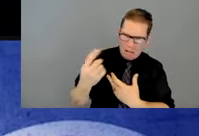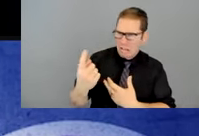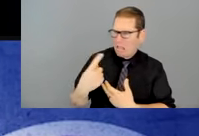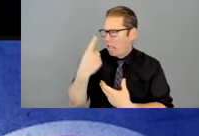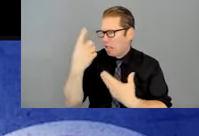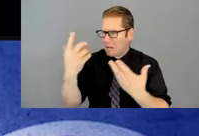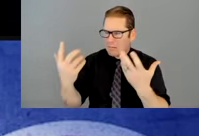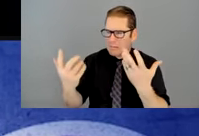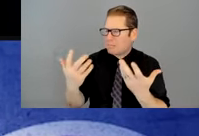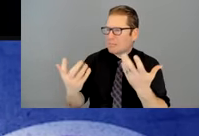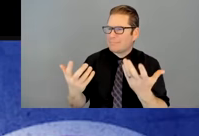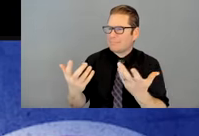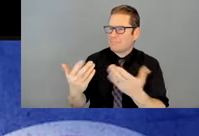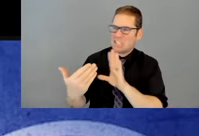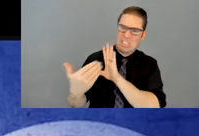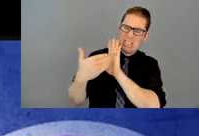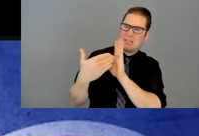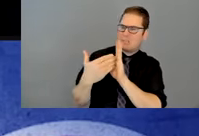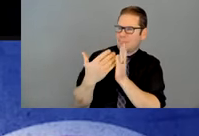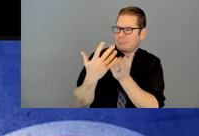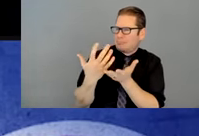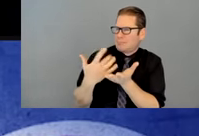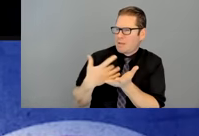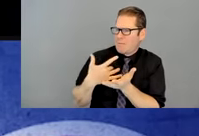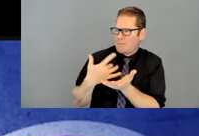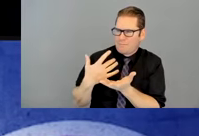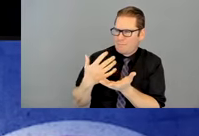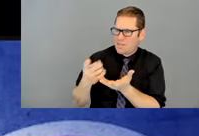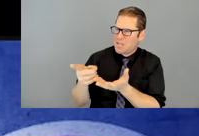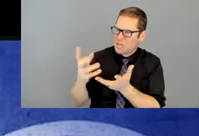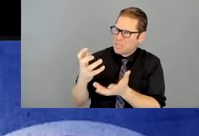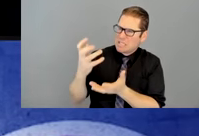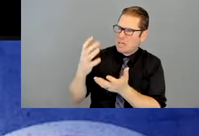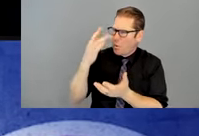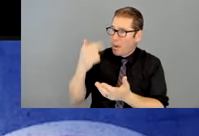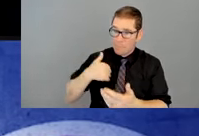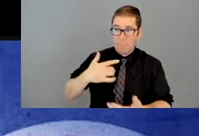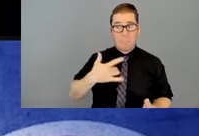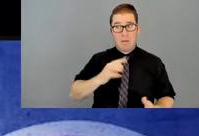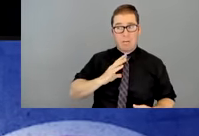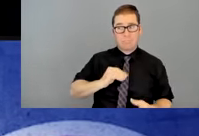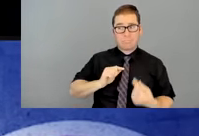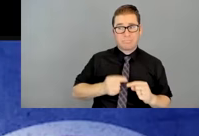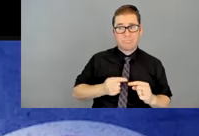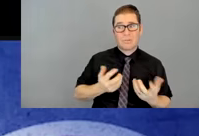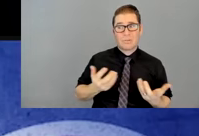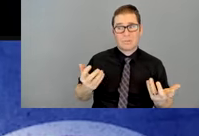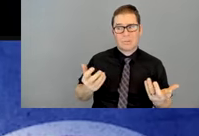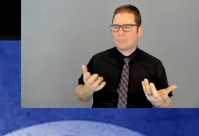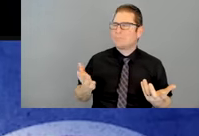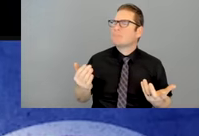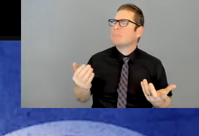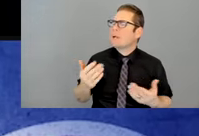why you felt the need to attack me right now, because I felt attacked. I'm feeling hurt right now. Let's talk about what's